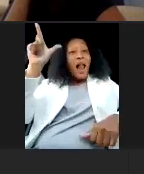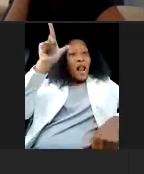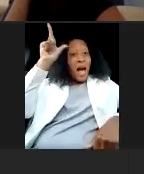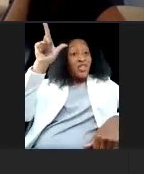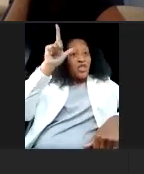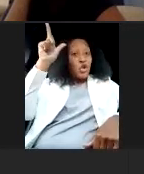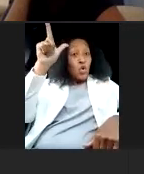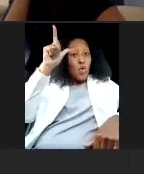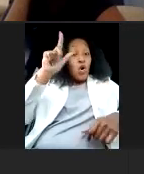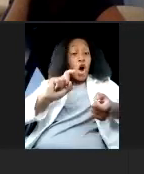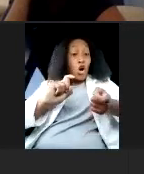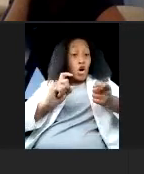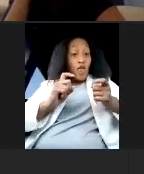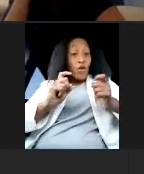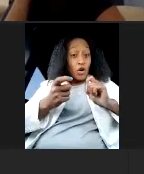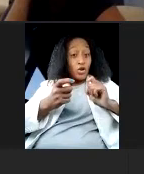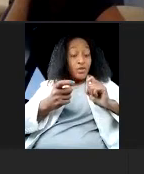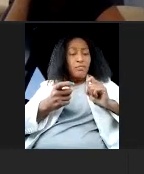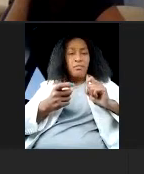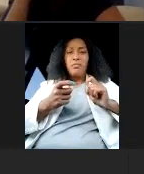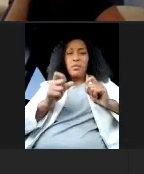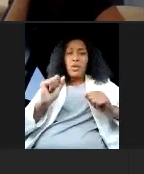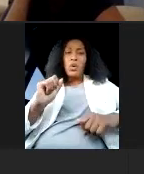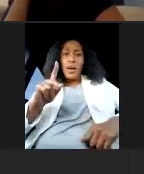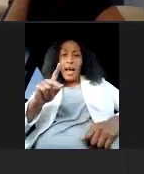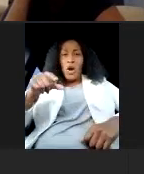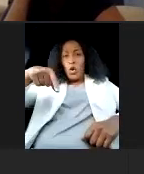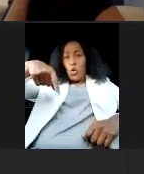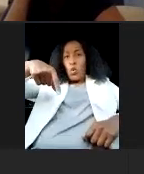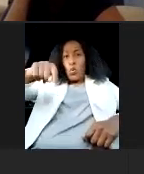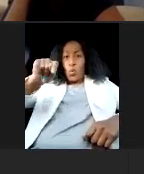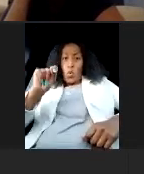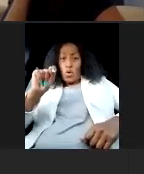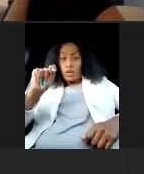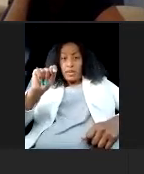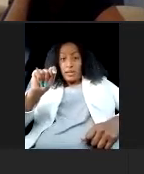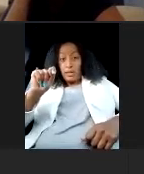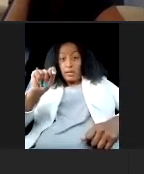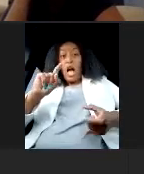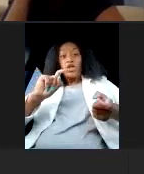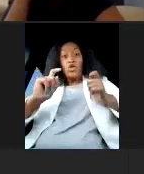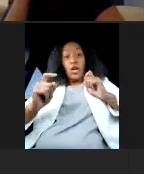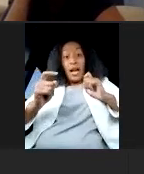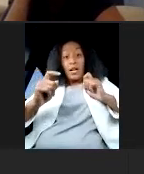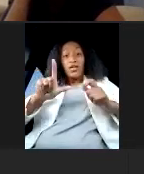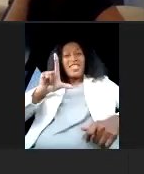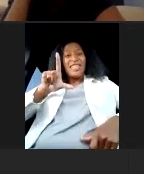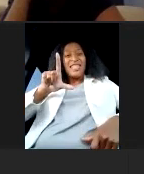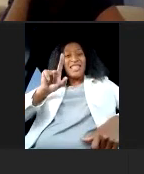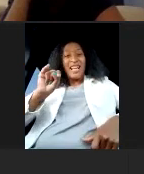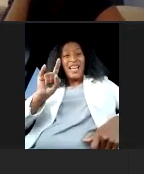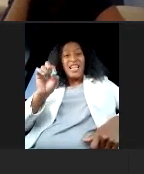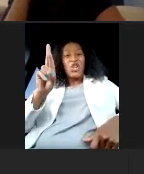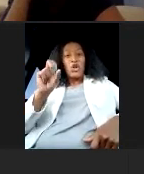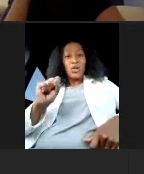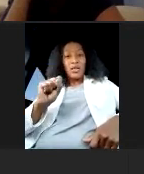from quarts to liters because a quart and a liter are pretty close in size. And so you would typically find